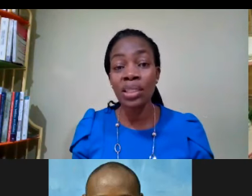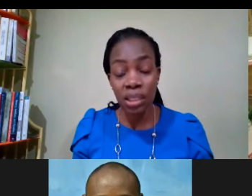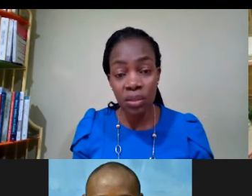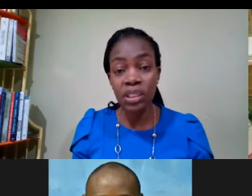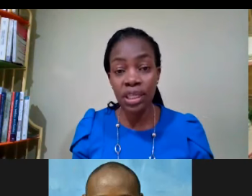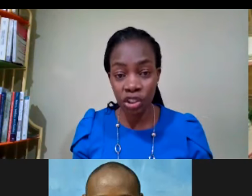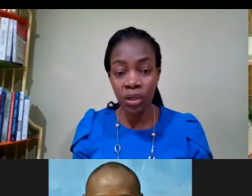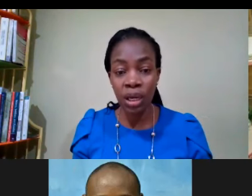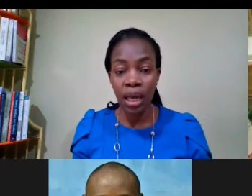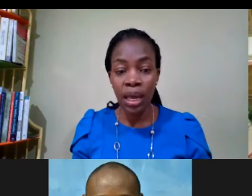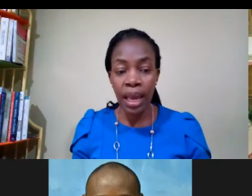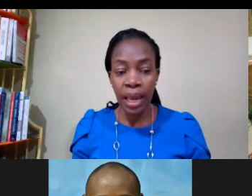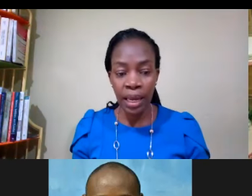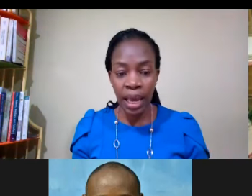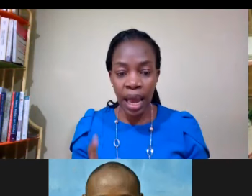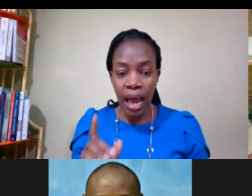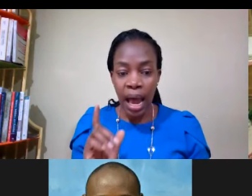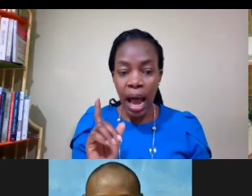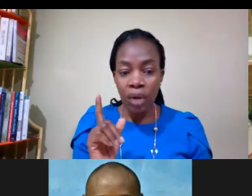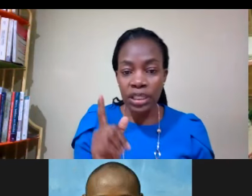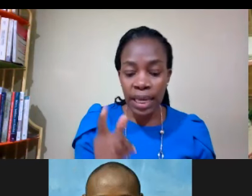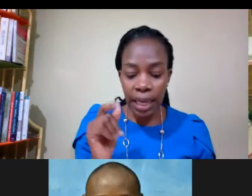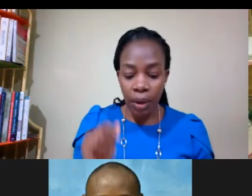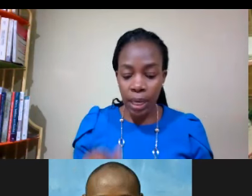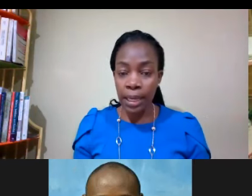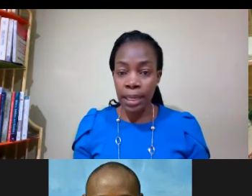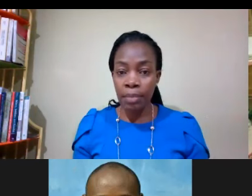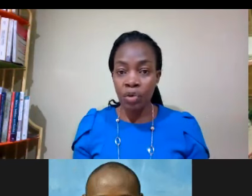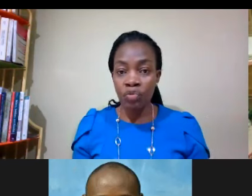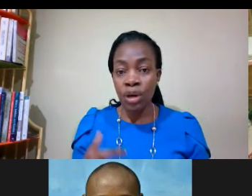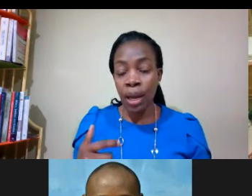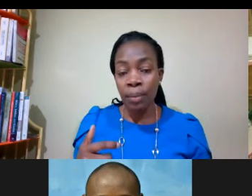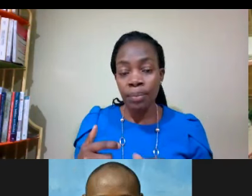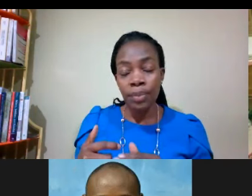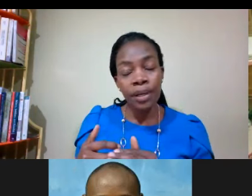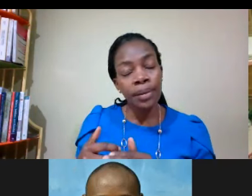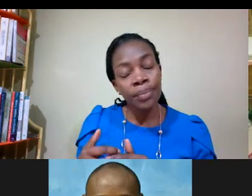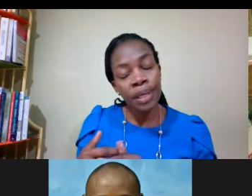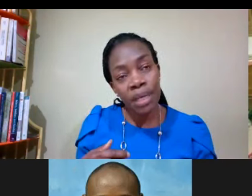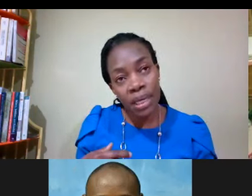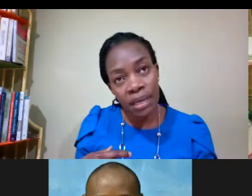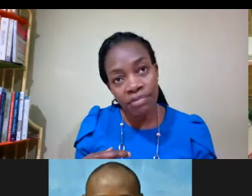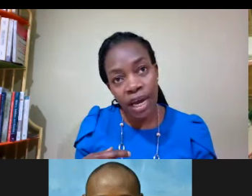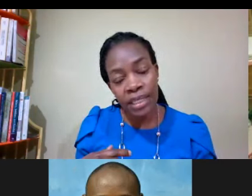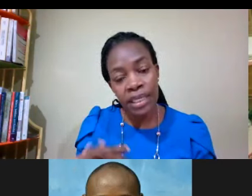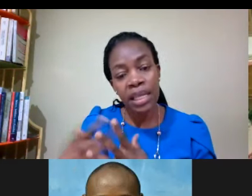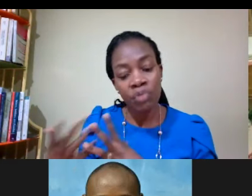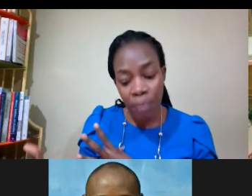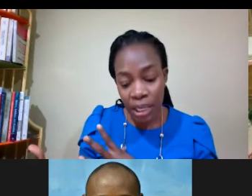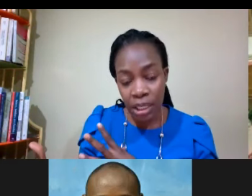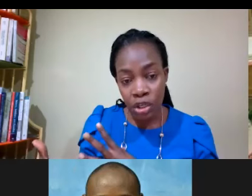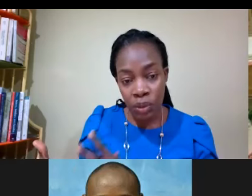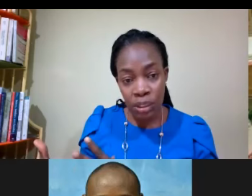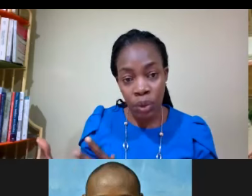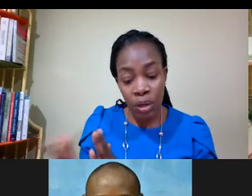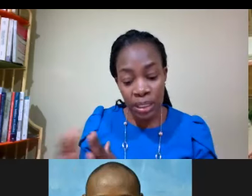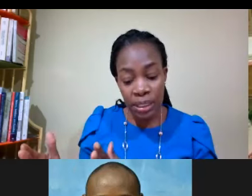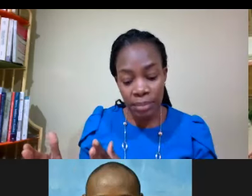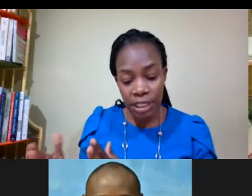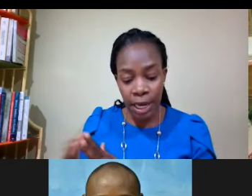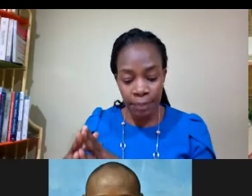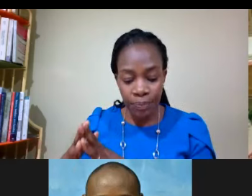a practical session. And I'll send out an email, a meeting invite, and then reminding you as